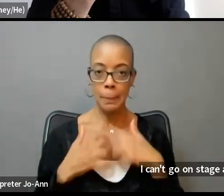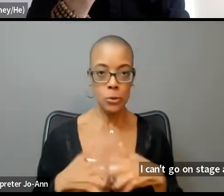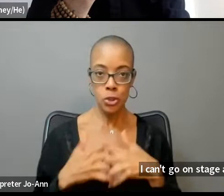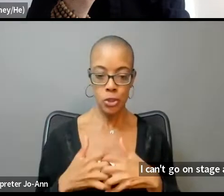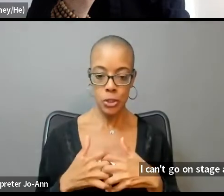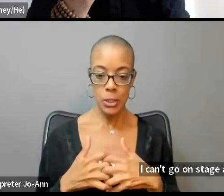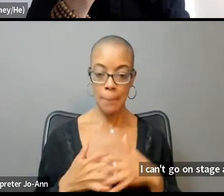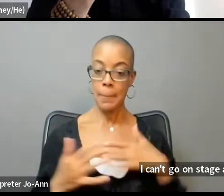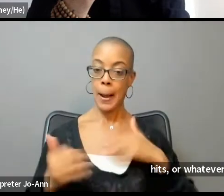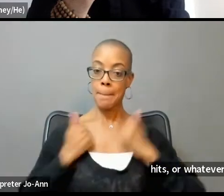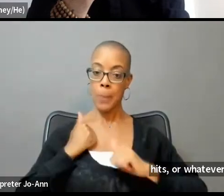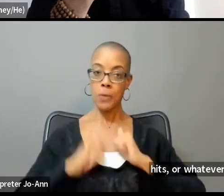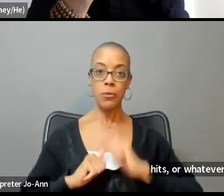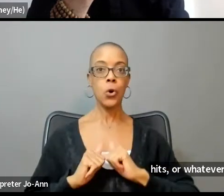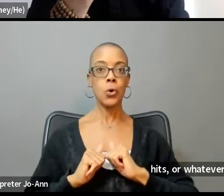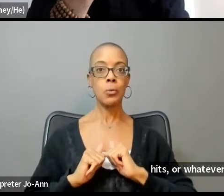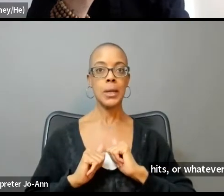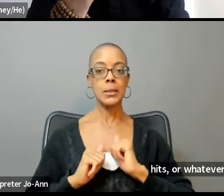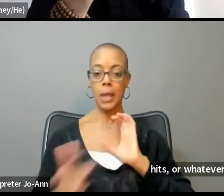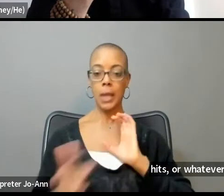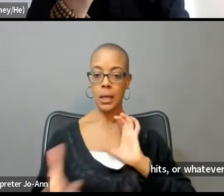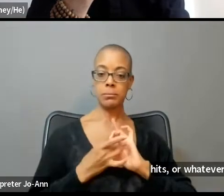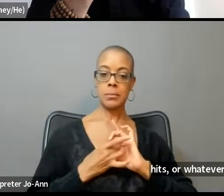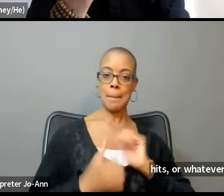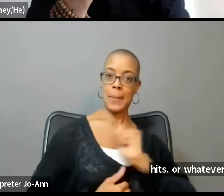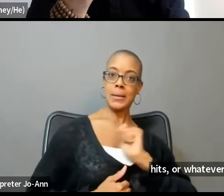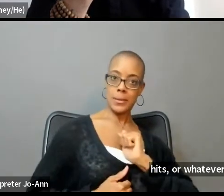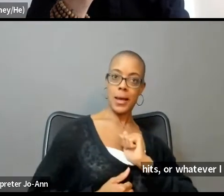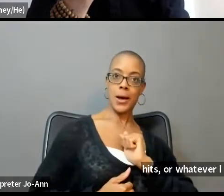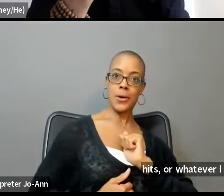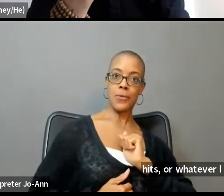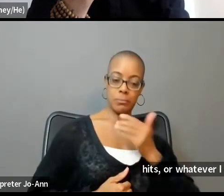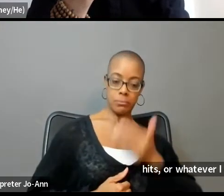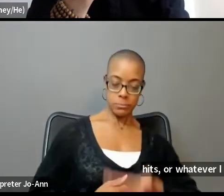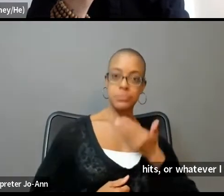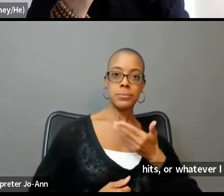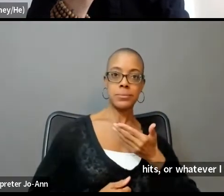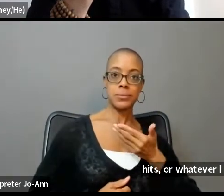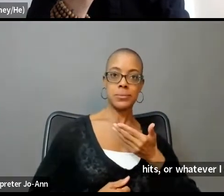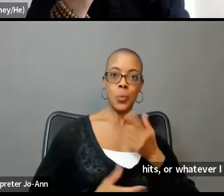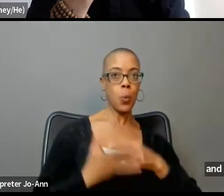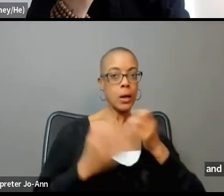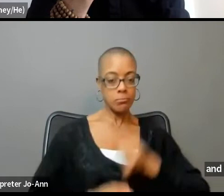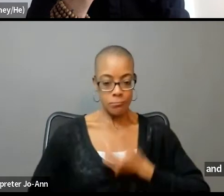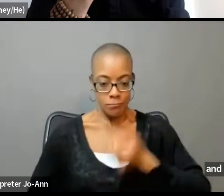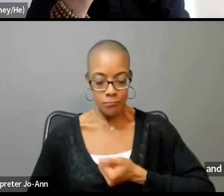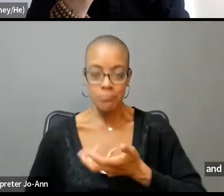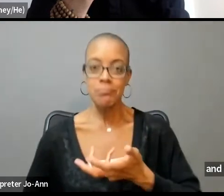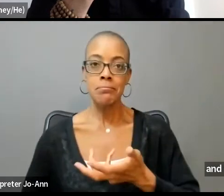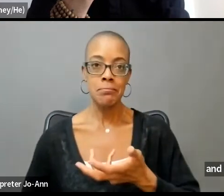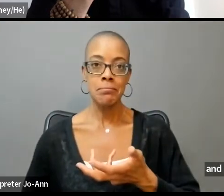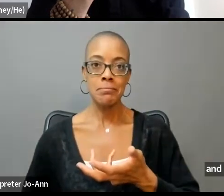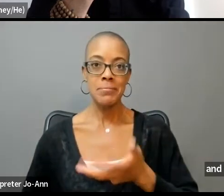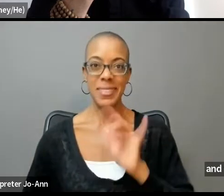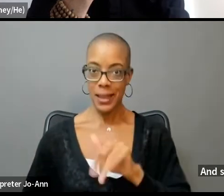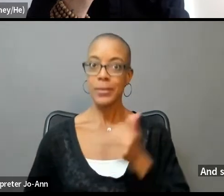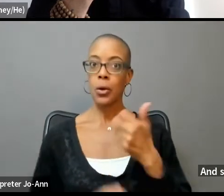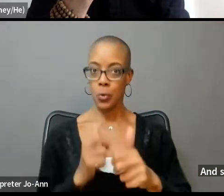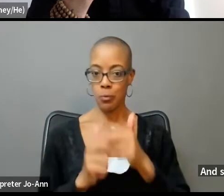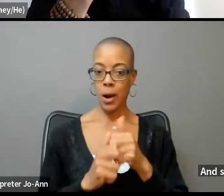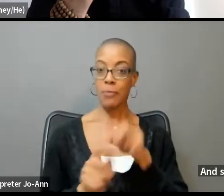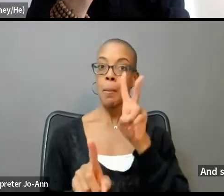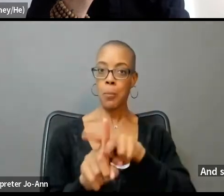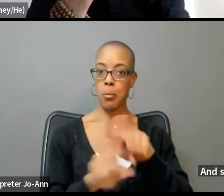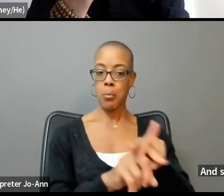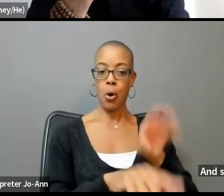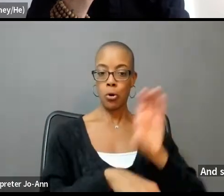I am and what I want to say. And so that was the other problem for bookings on Church Street for me,